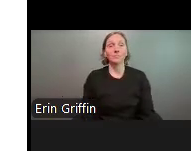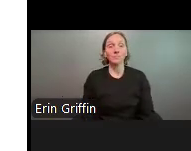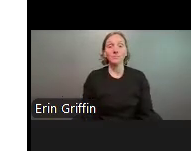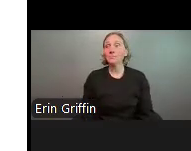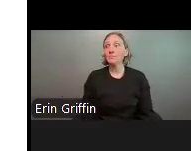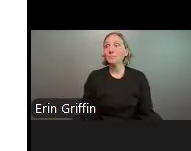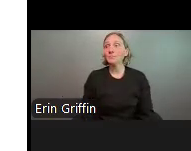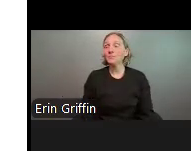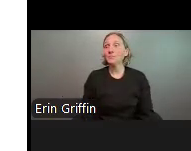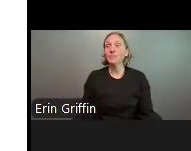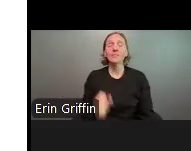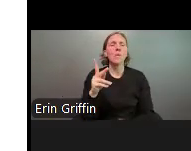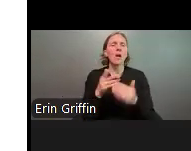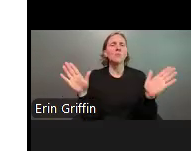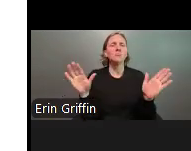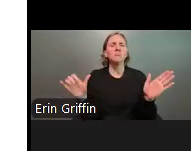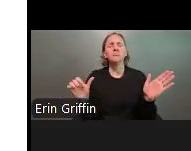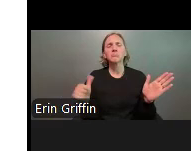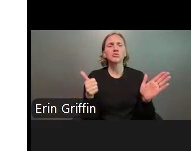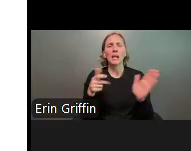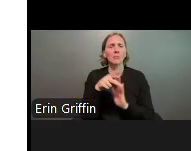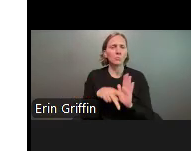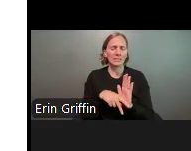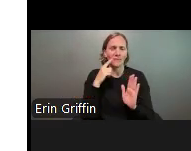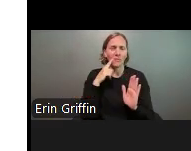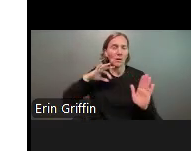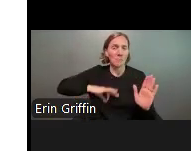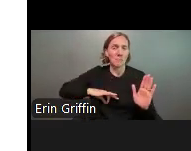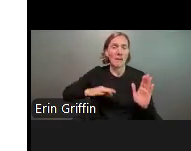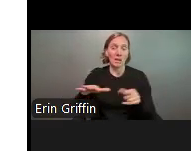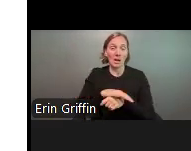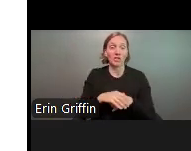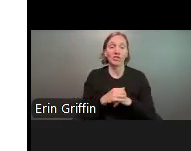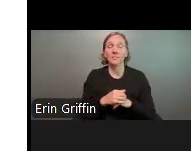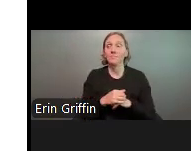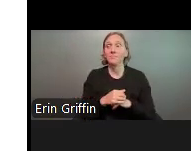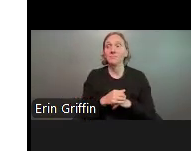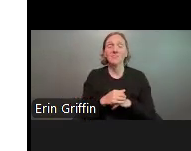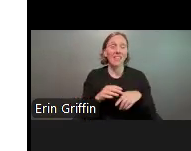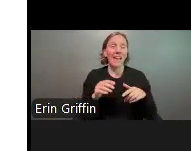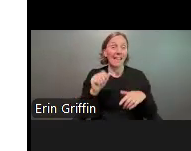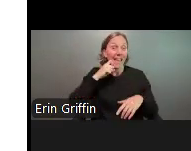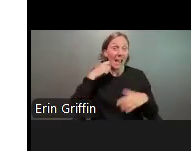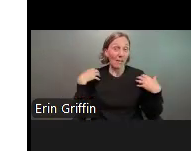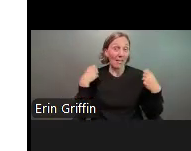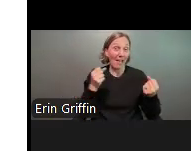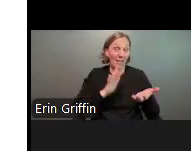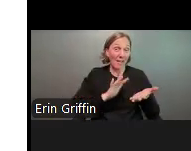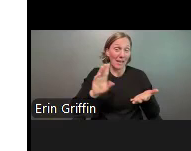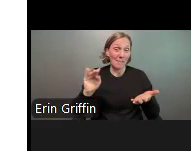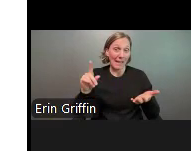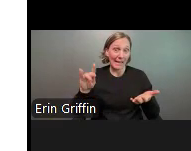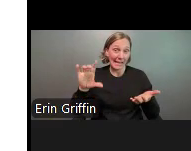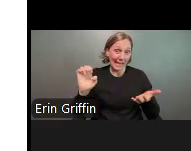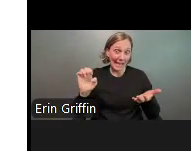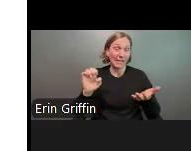Okay, some other general principles here around the benefit coverage. It generally mirrors that Apple Health Medicaid program, so you can put that